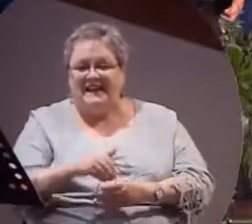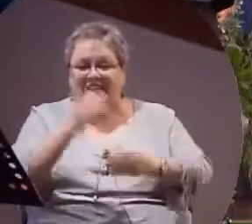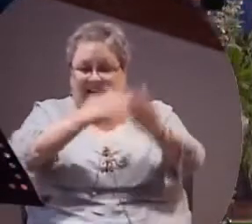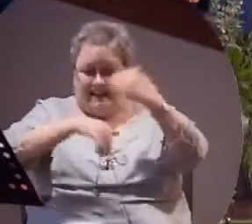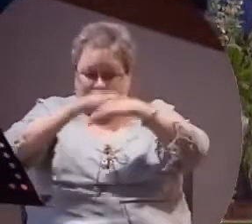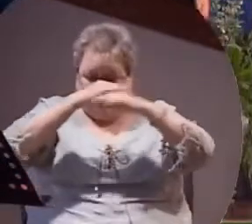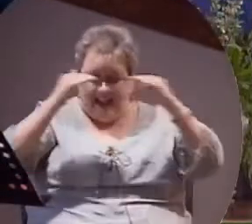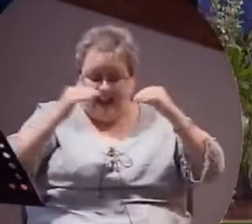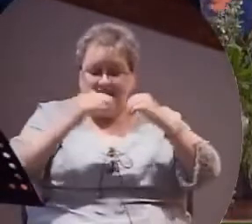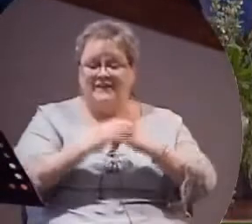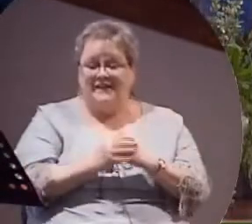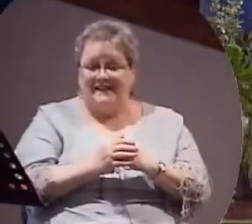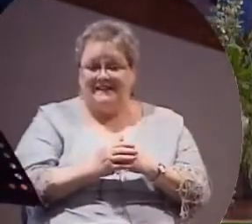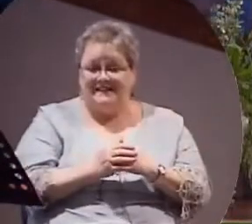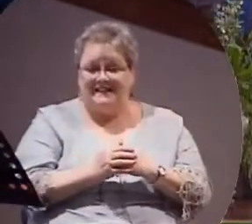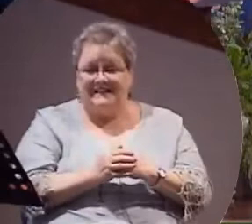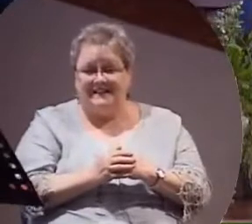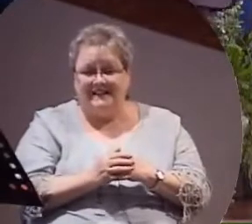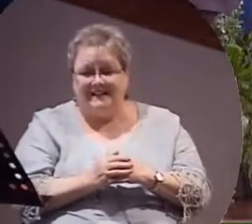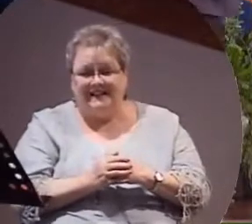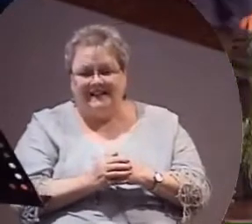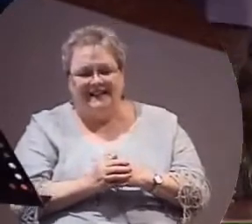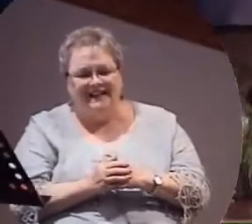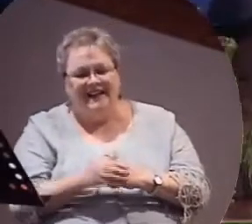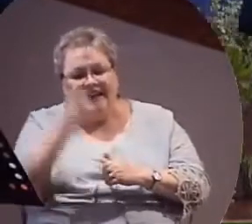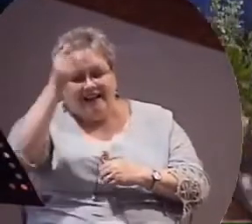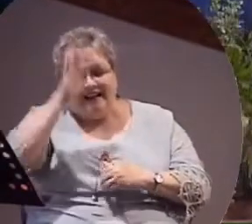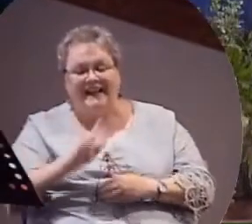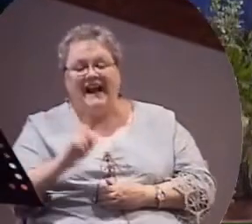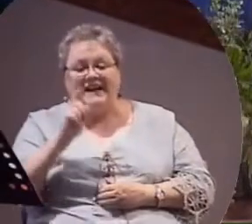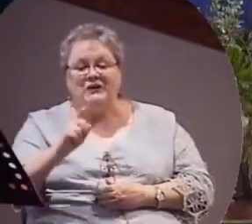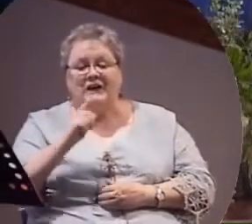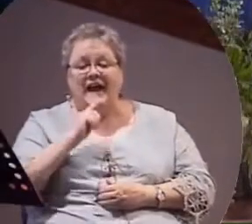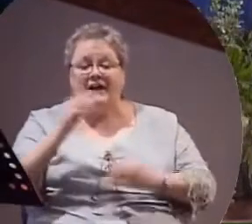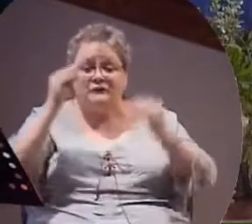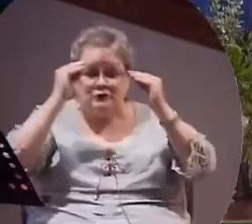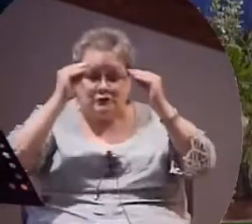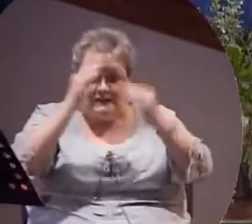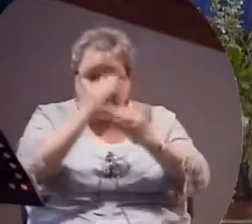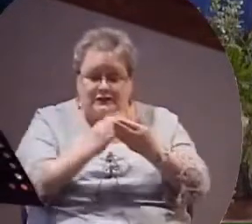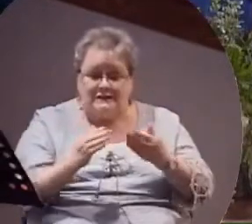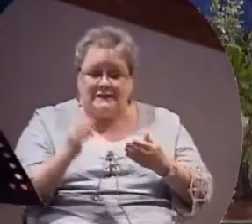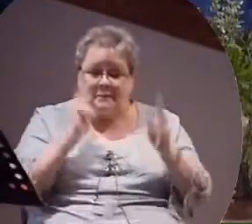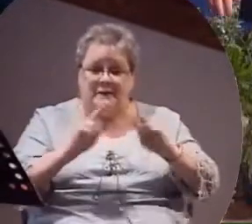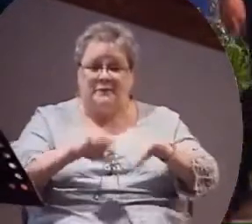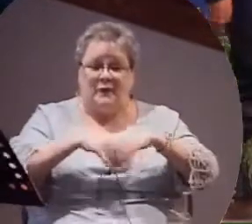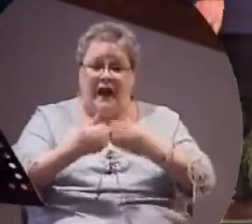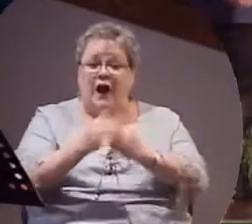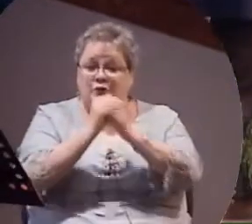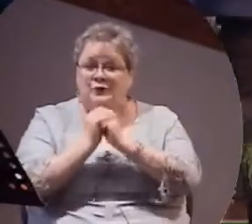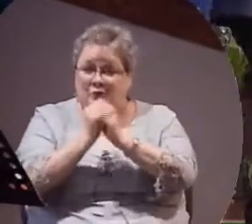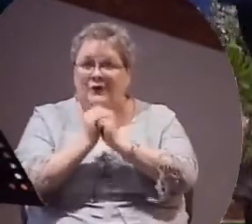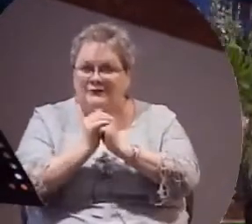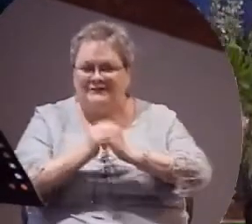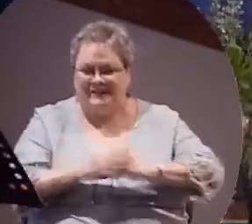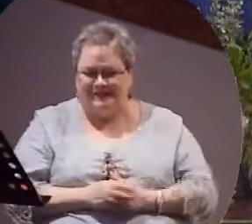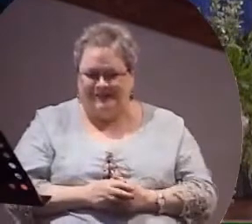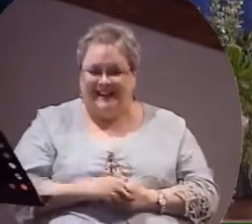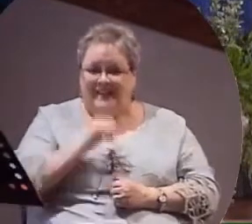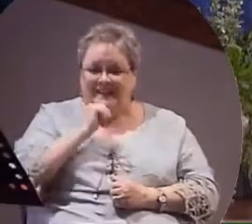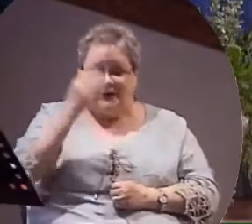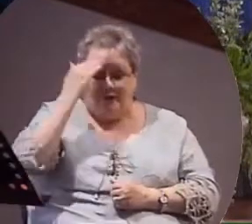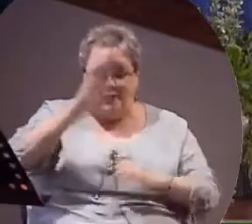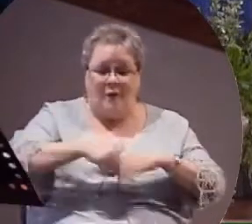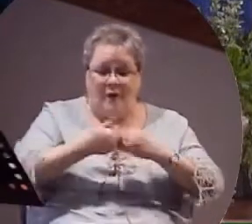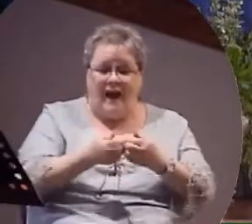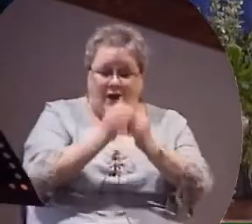going to have to put some people in worship 101 class because they ain't worship down here. They're not going to know how to worship when they get over there. But friend, I don't